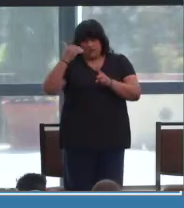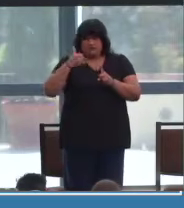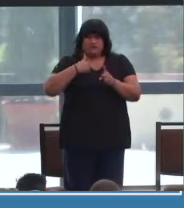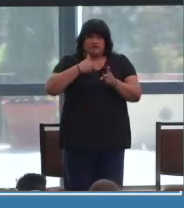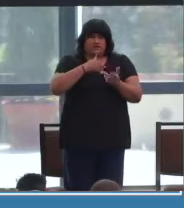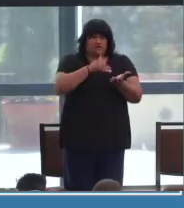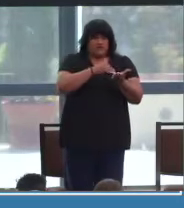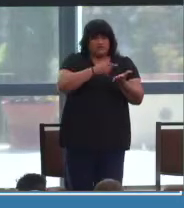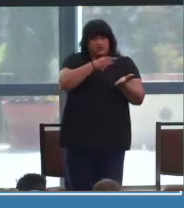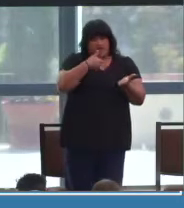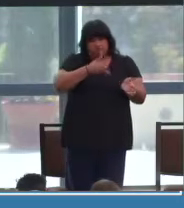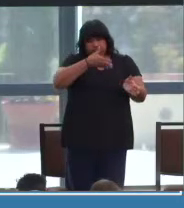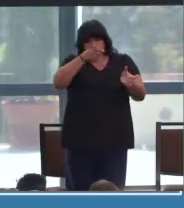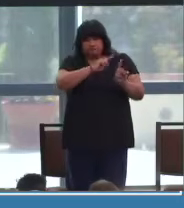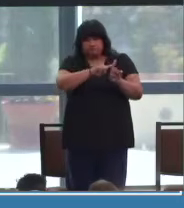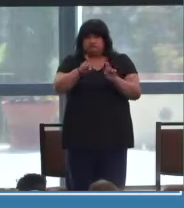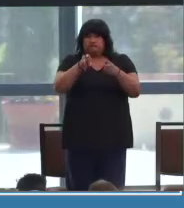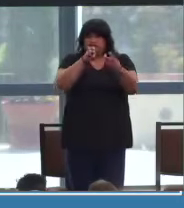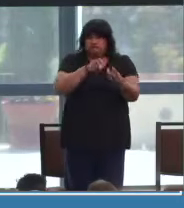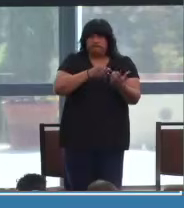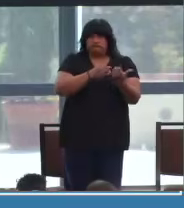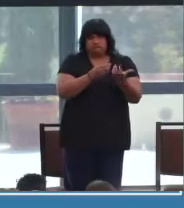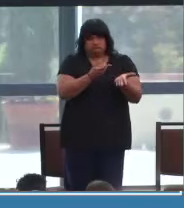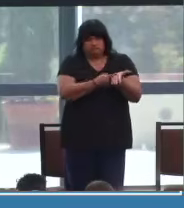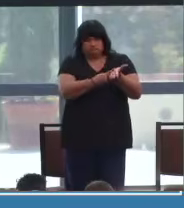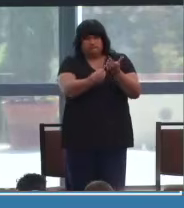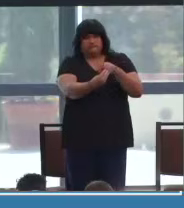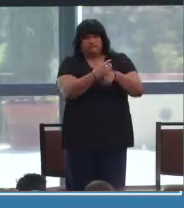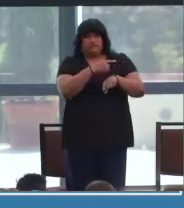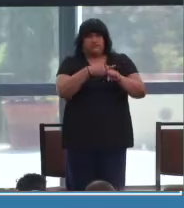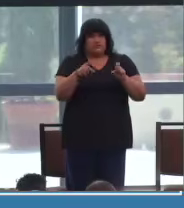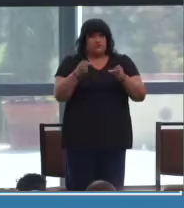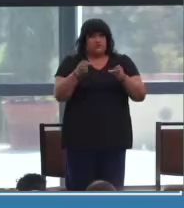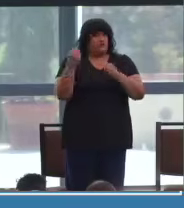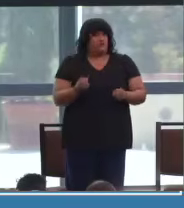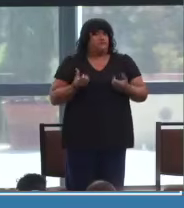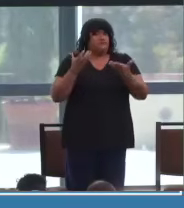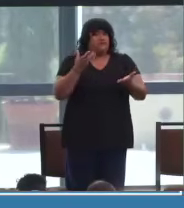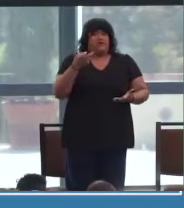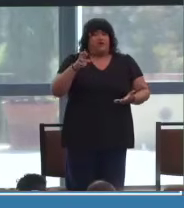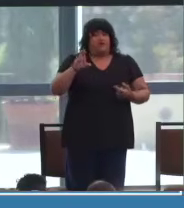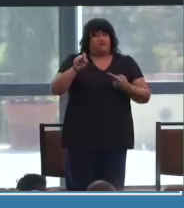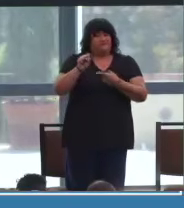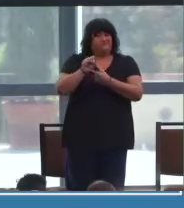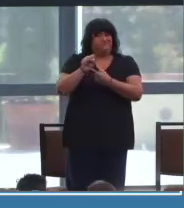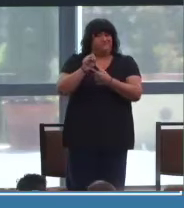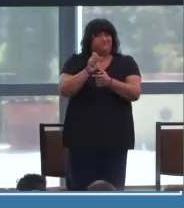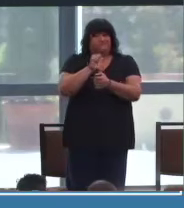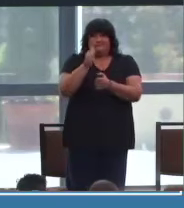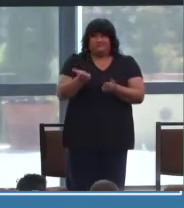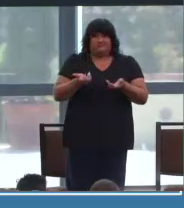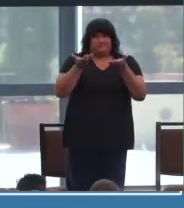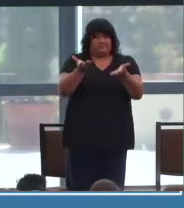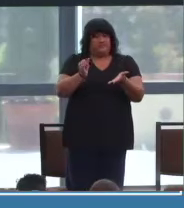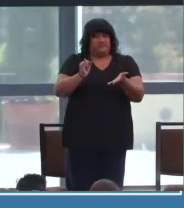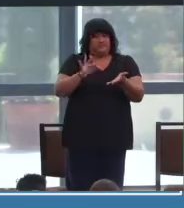doctor. But there's really a strong recommendation not to go on hormone replacement therapy if you are not